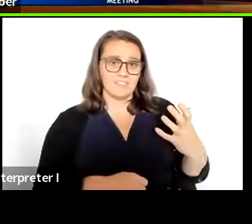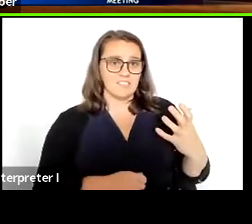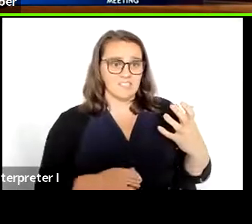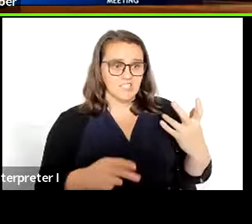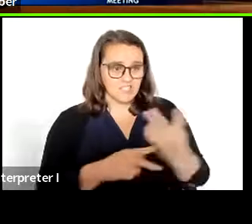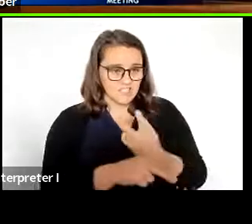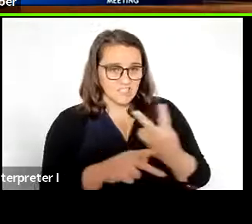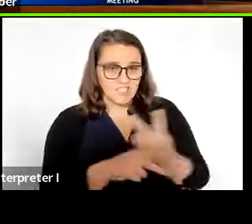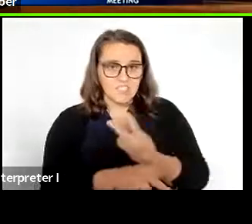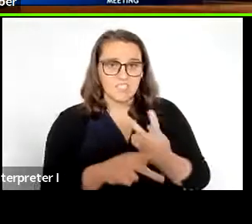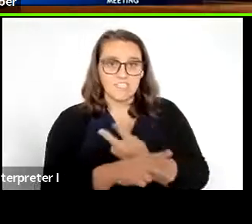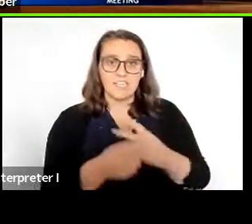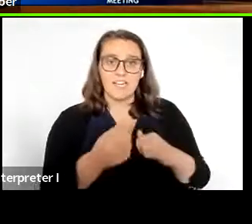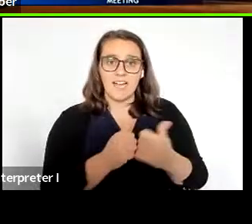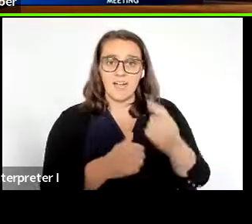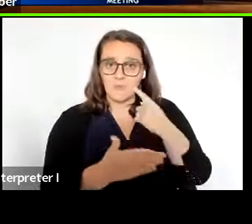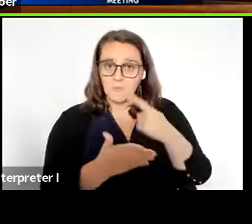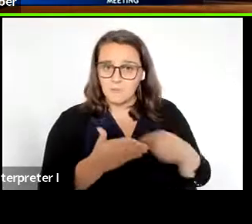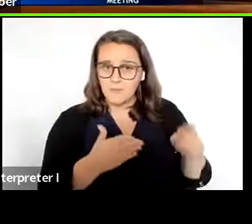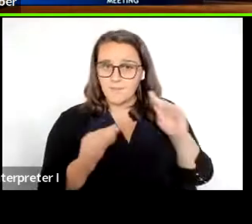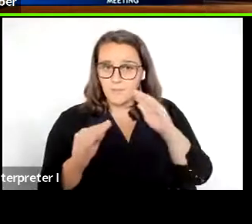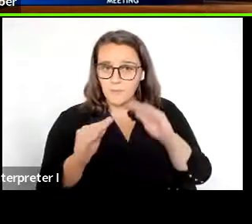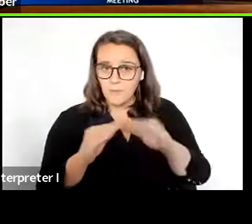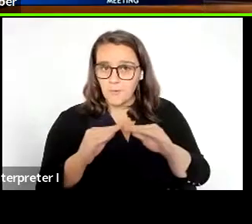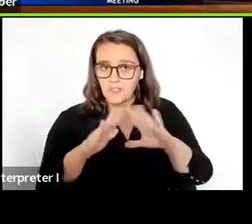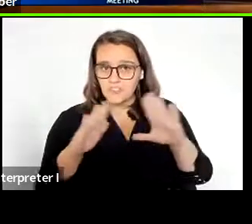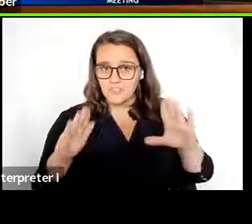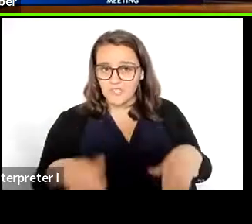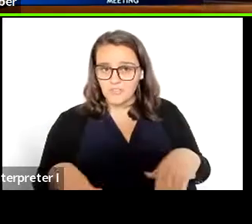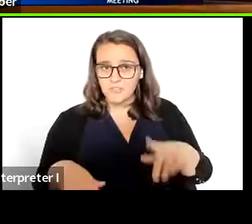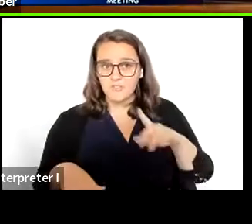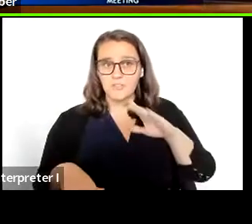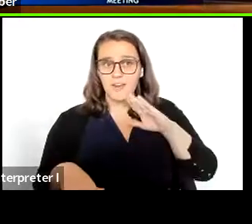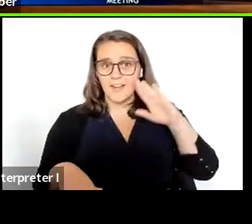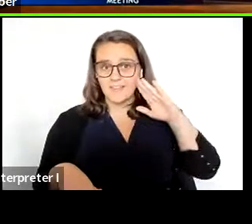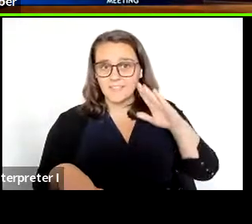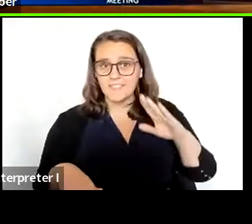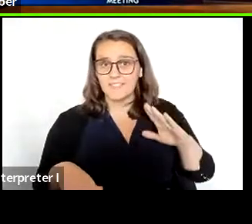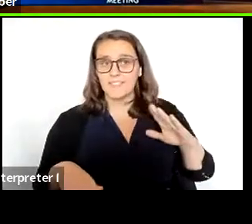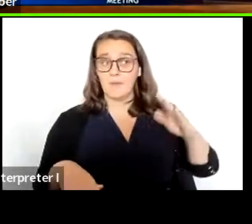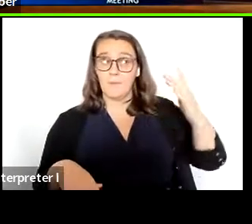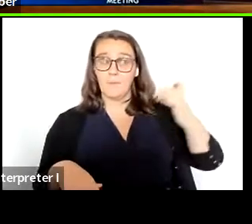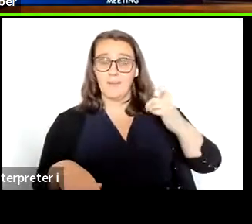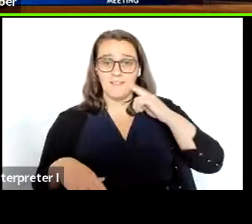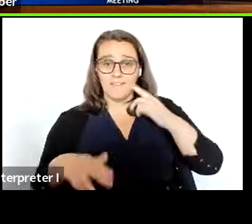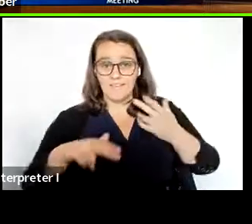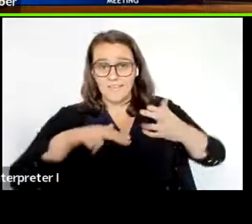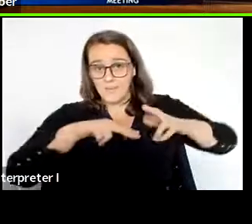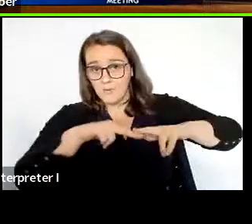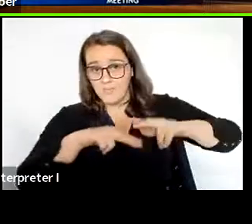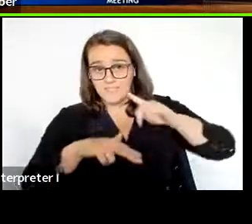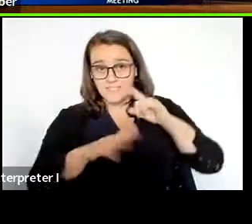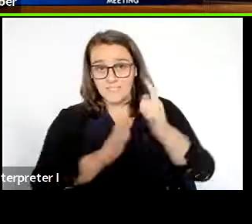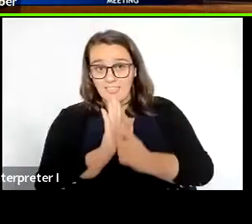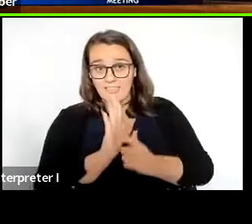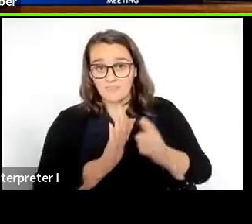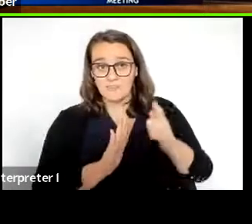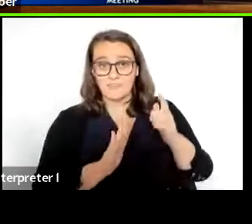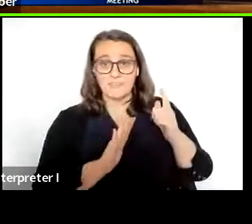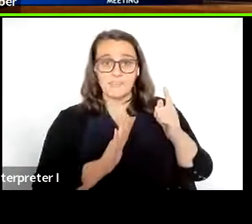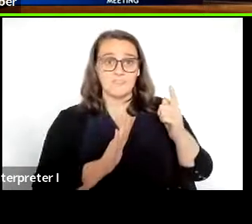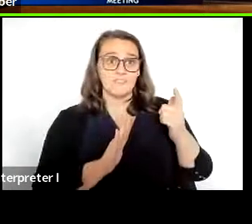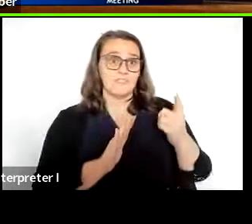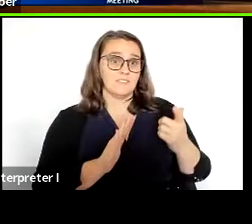more resources for shelter, for housing, for benefit increases, and legal and victim services for many of our most vulnerable residents.